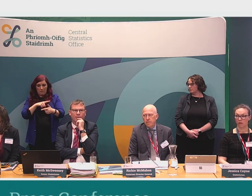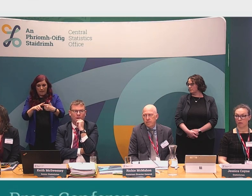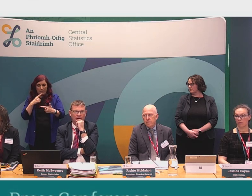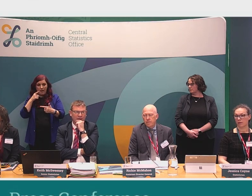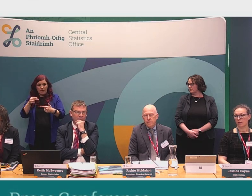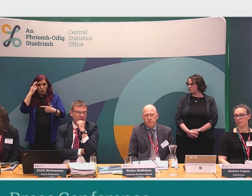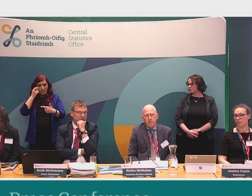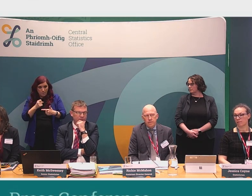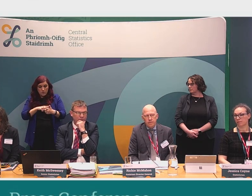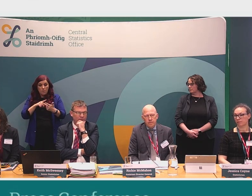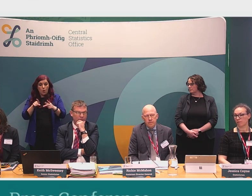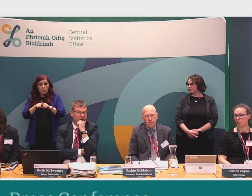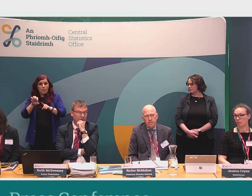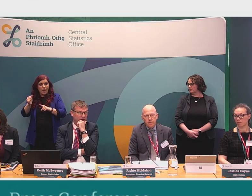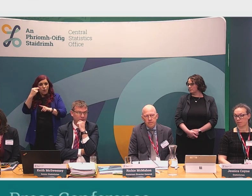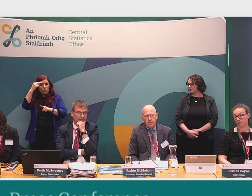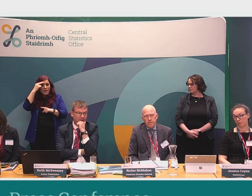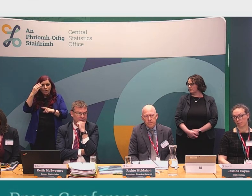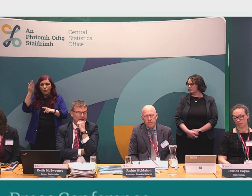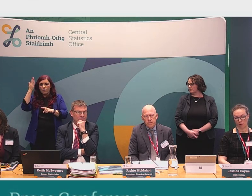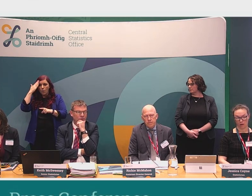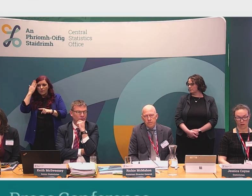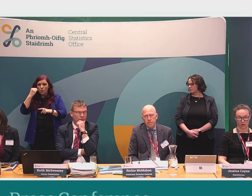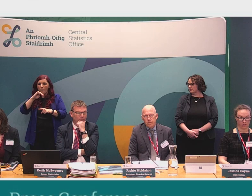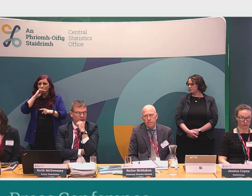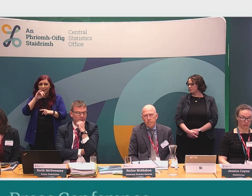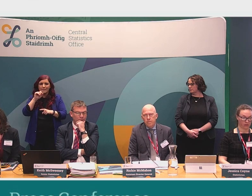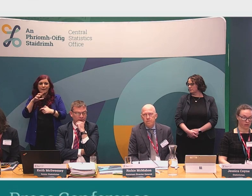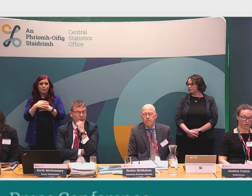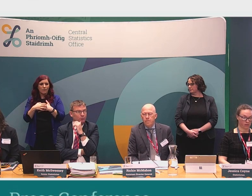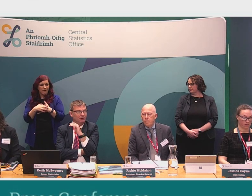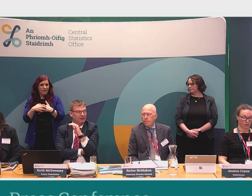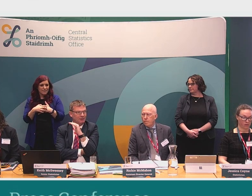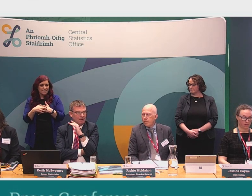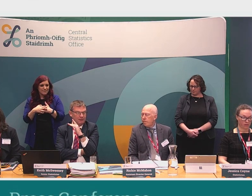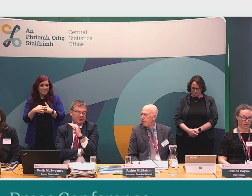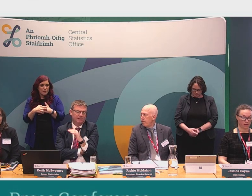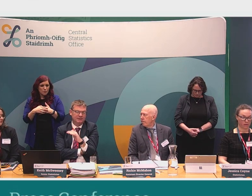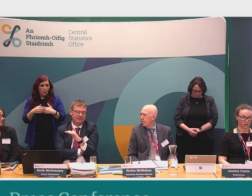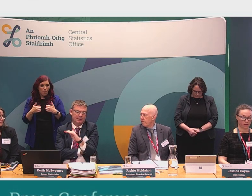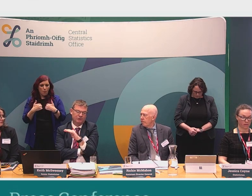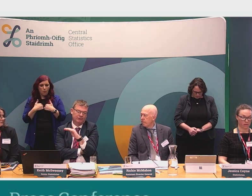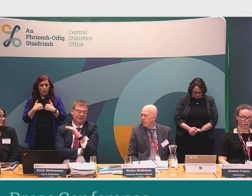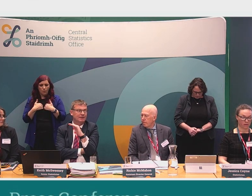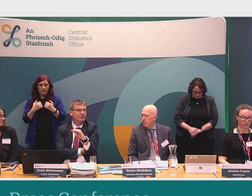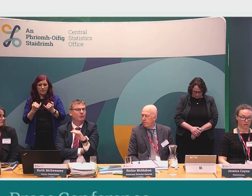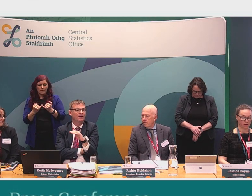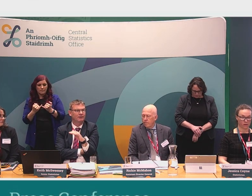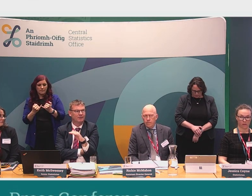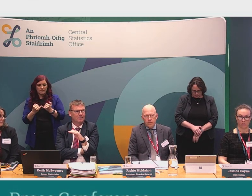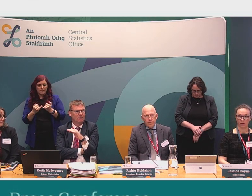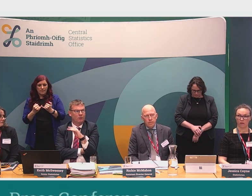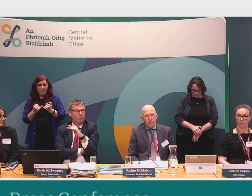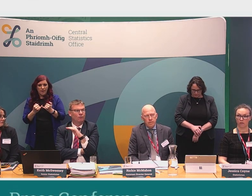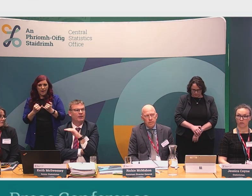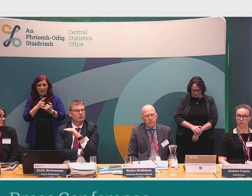a quantitative type survey would be really, really too hard. So we're really open. I think this is the actual kind of starting point